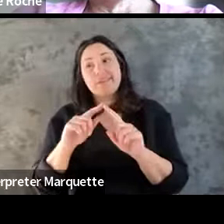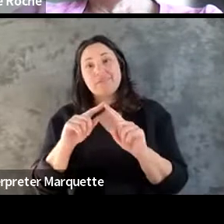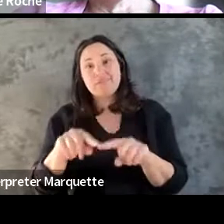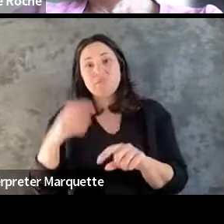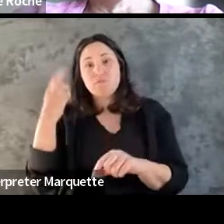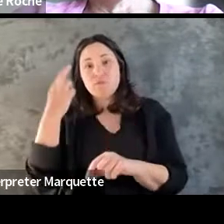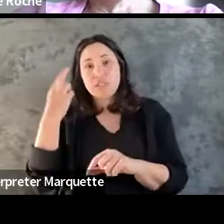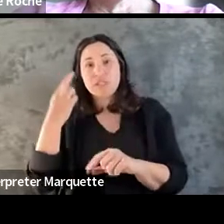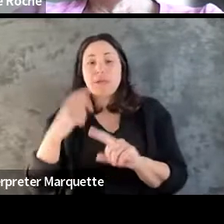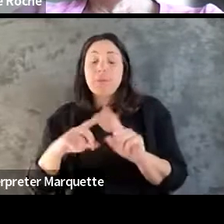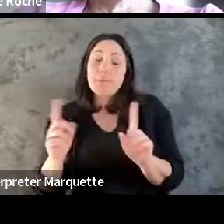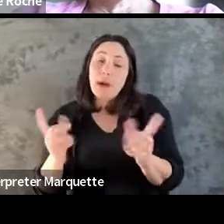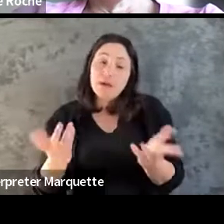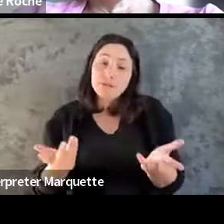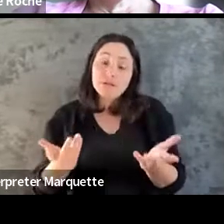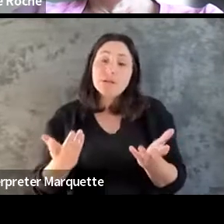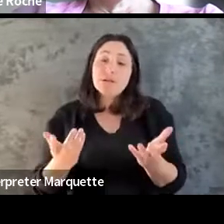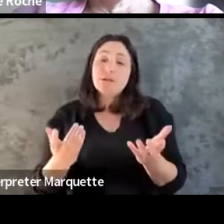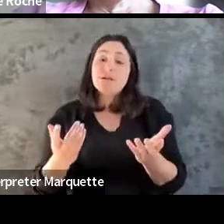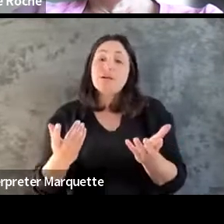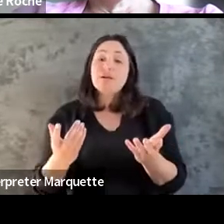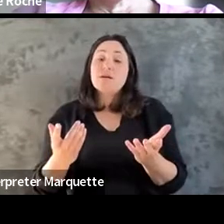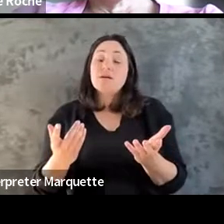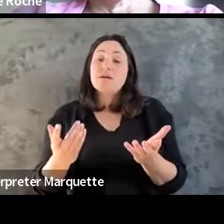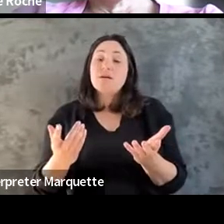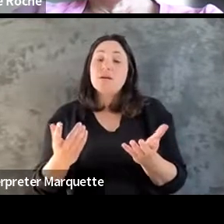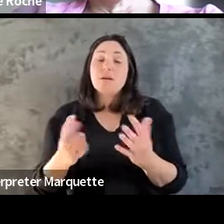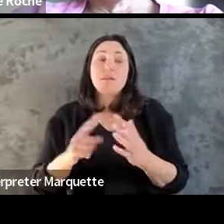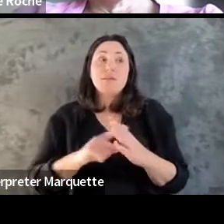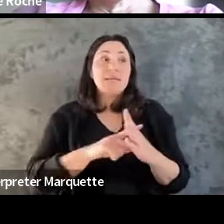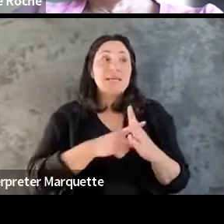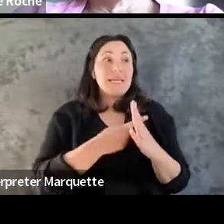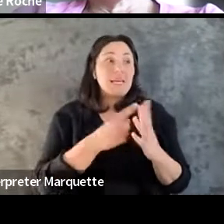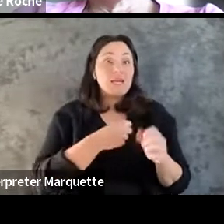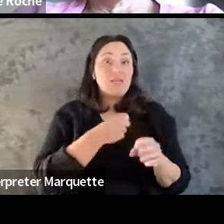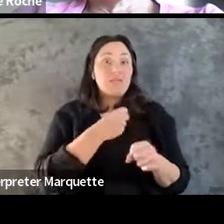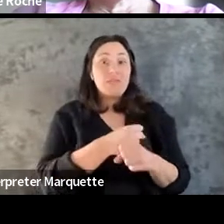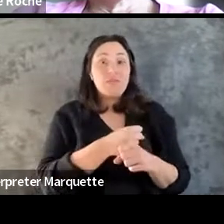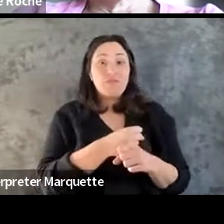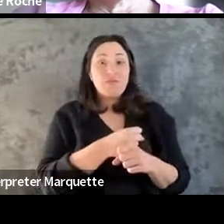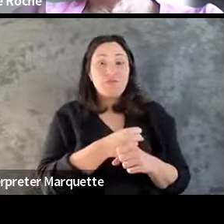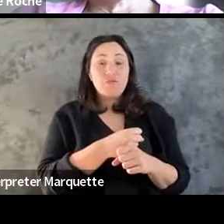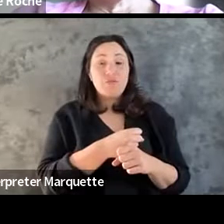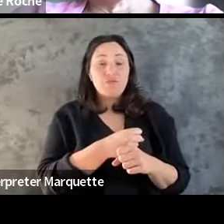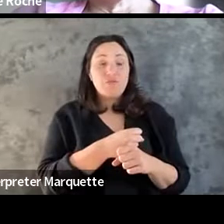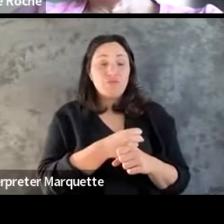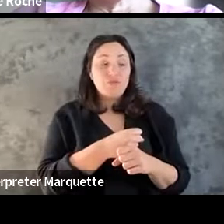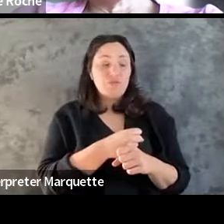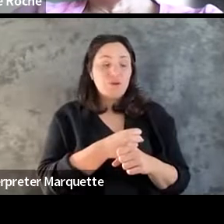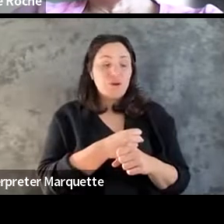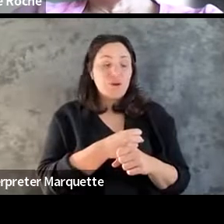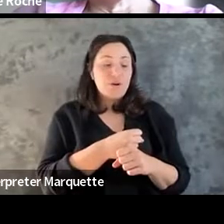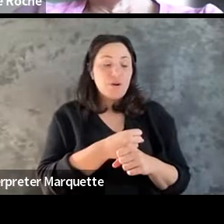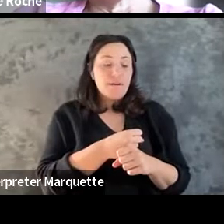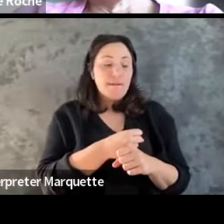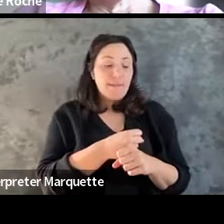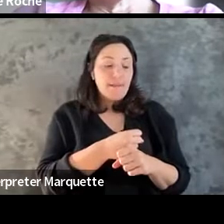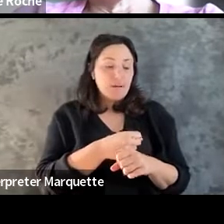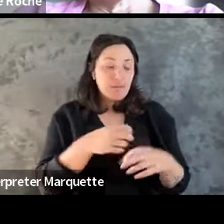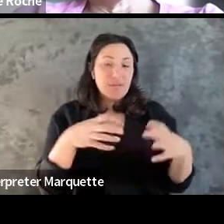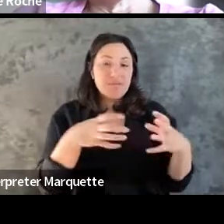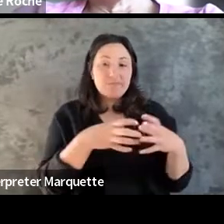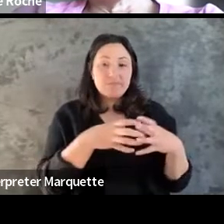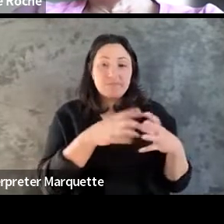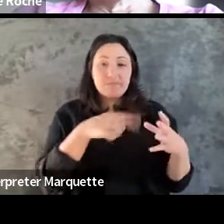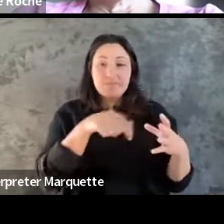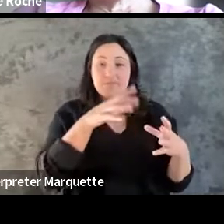say is that the conversation that we had at the beginning of the year, we're with a small group of parents. I would